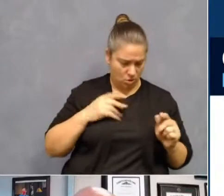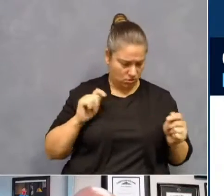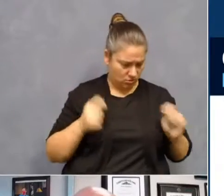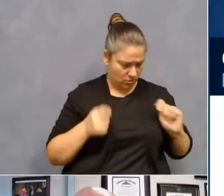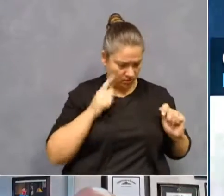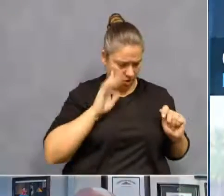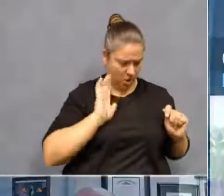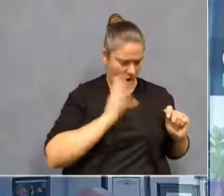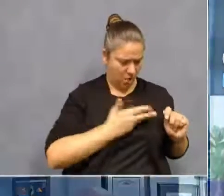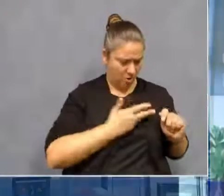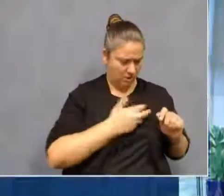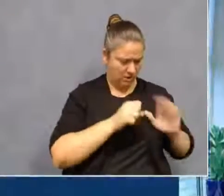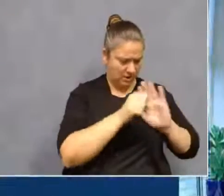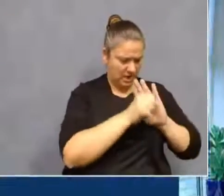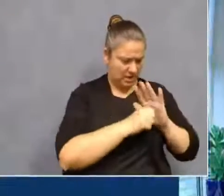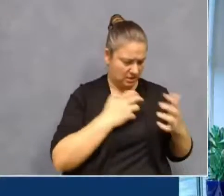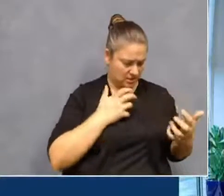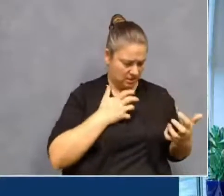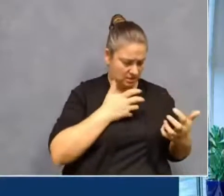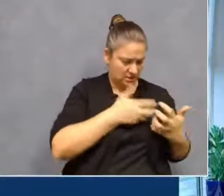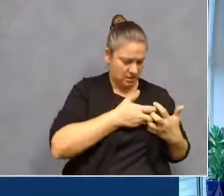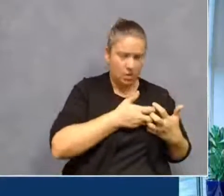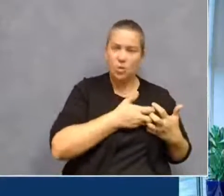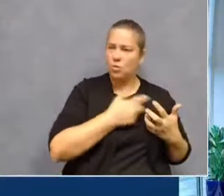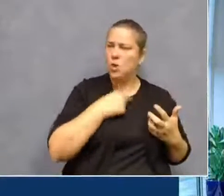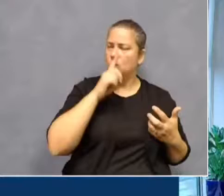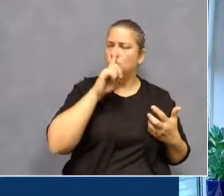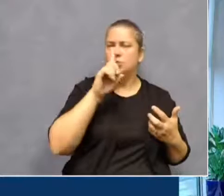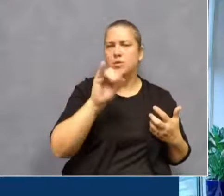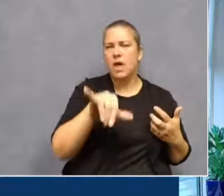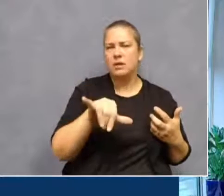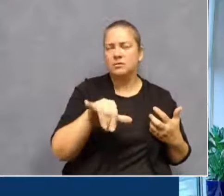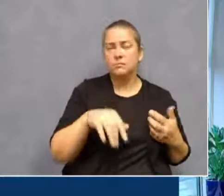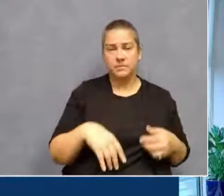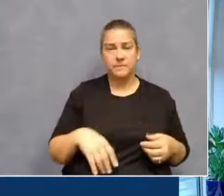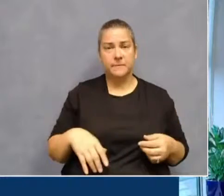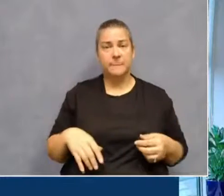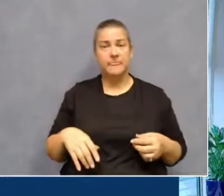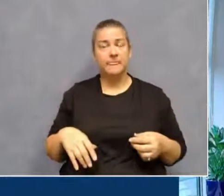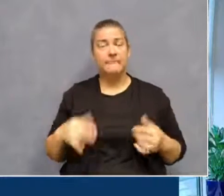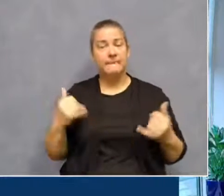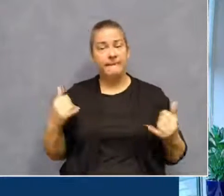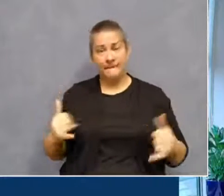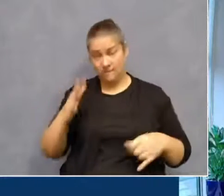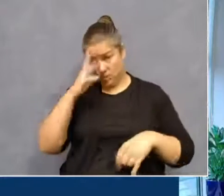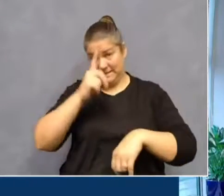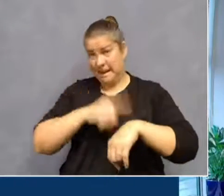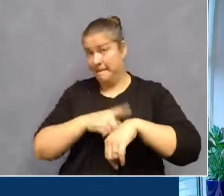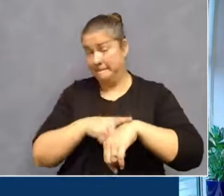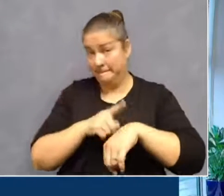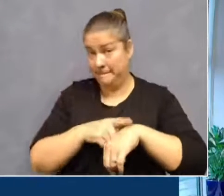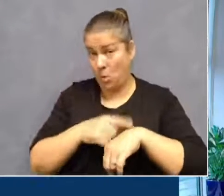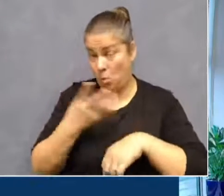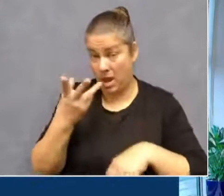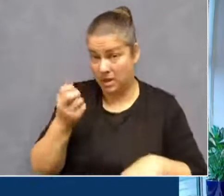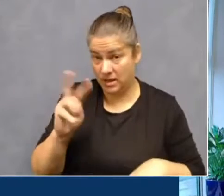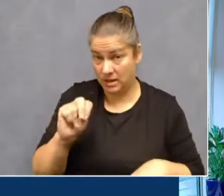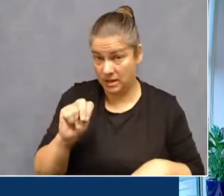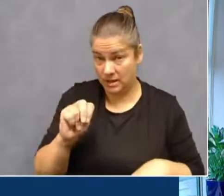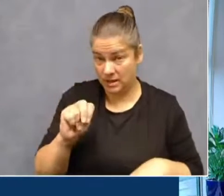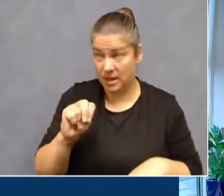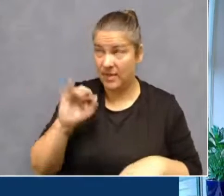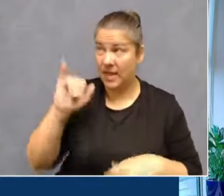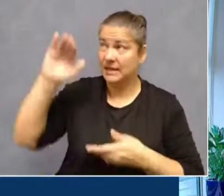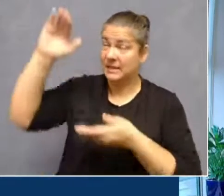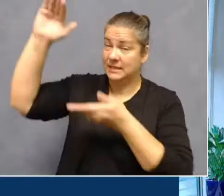forward. For timing, everybody should expect the soonest a vaccine in small quantities will be